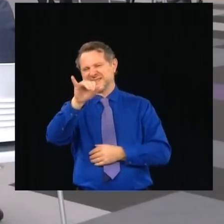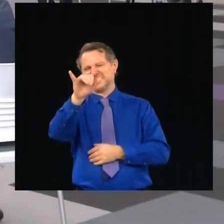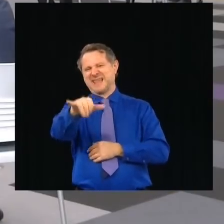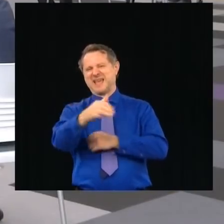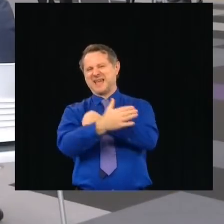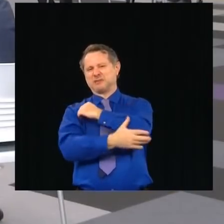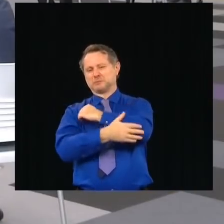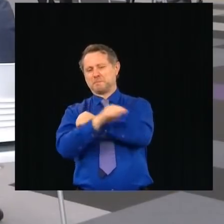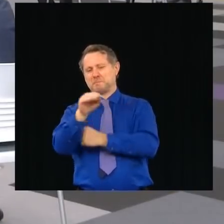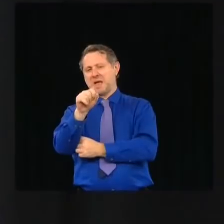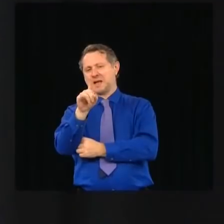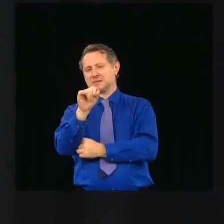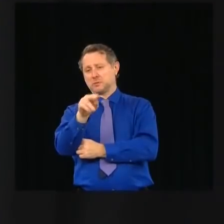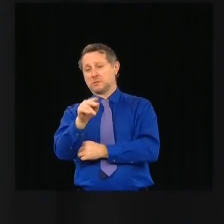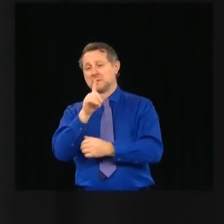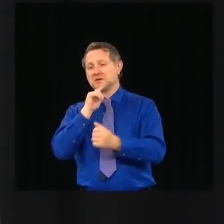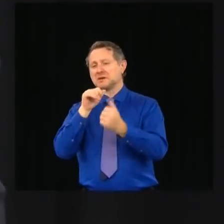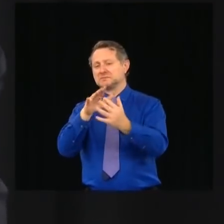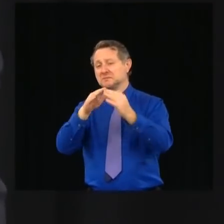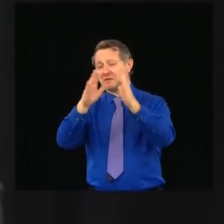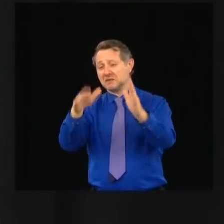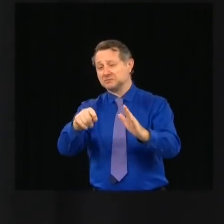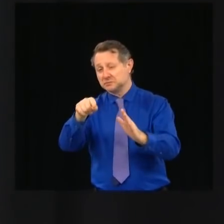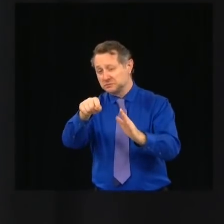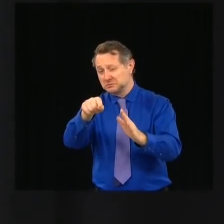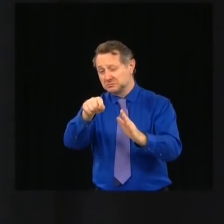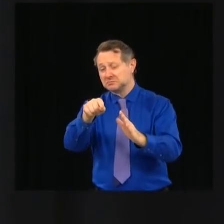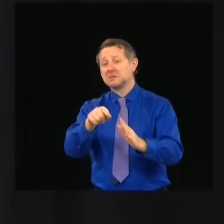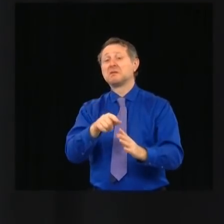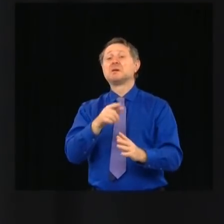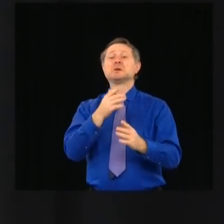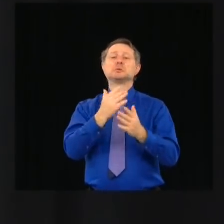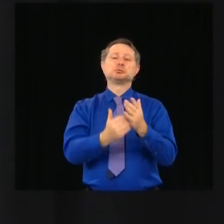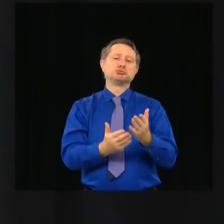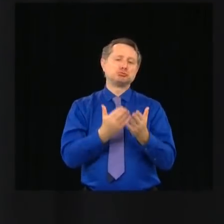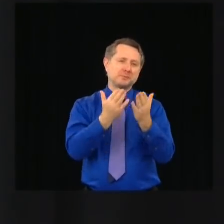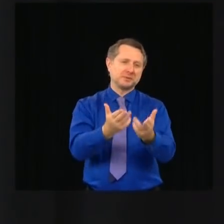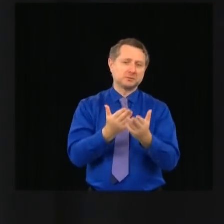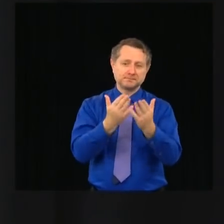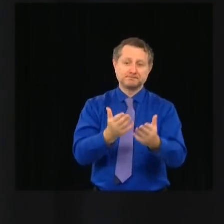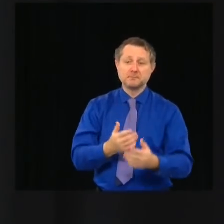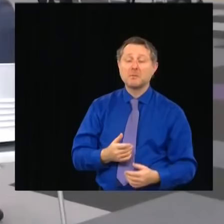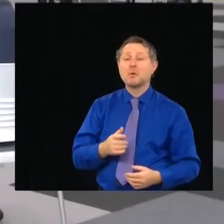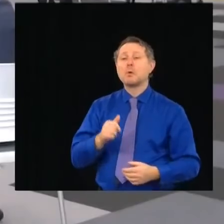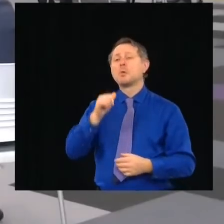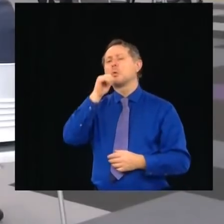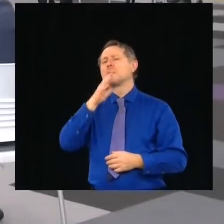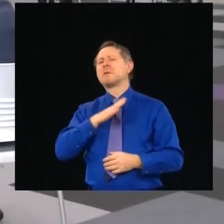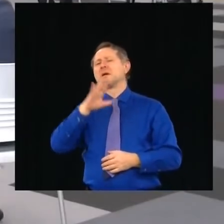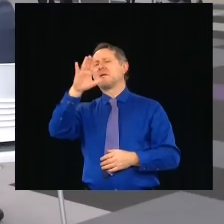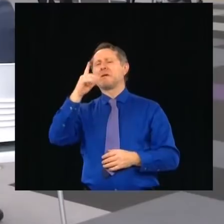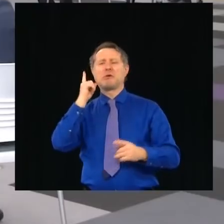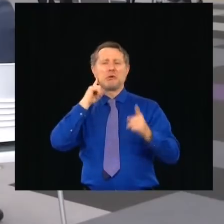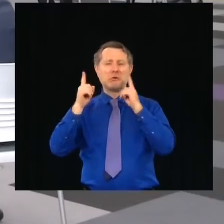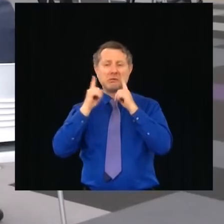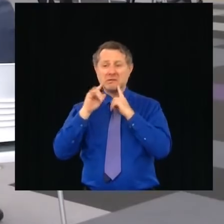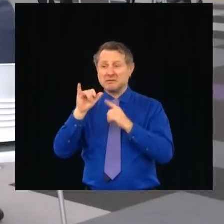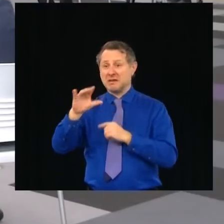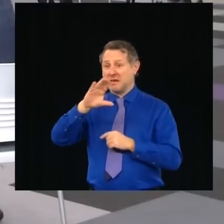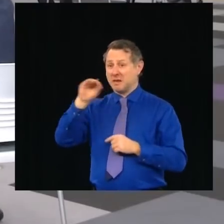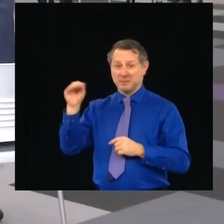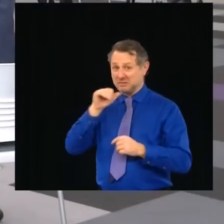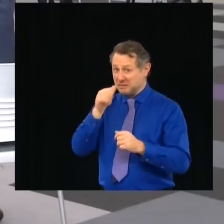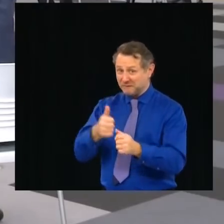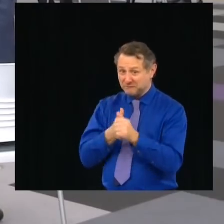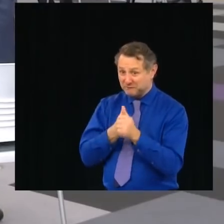housing arrangements and working with the employer. Will you be holding them accountable if the company, find out the company hasn't been? We are investigating everything,